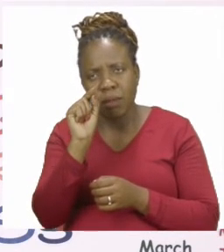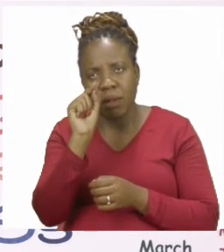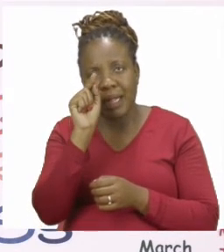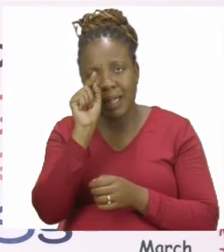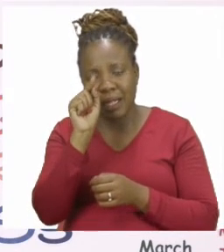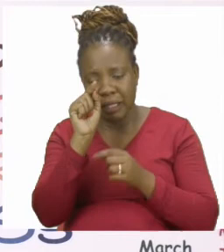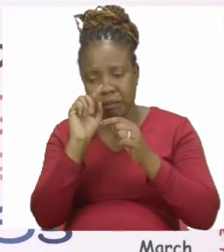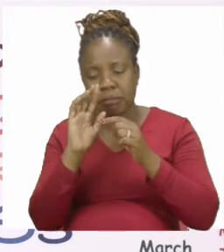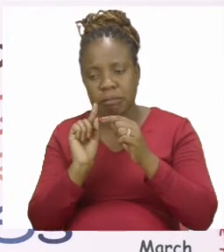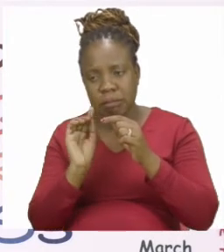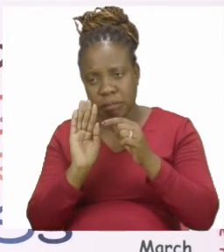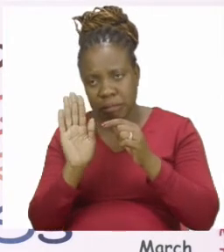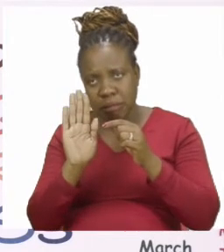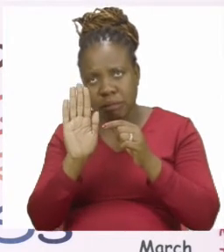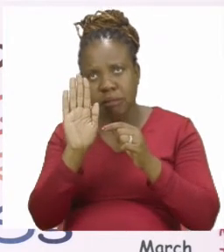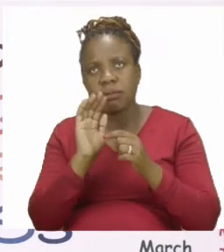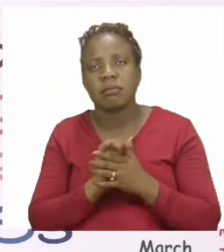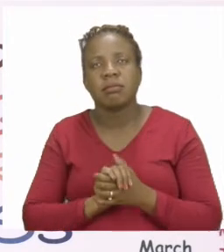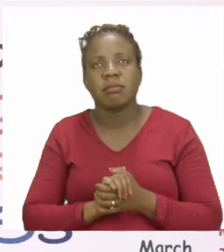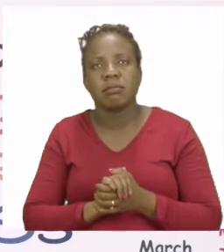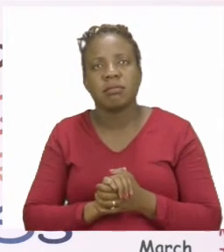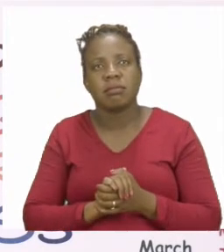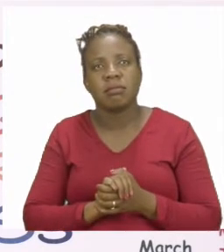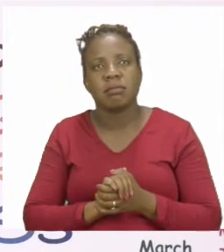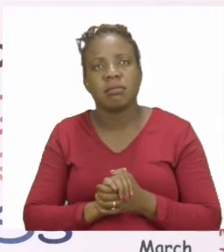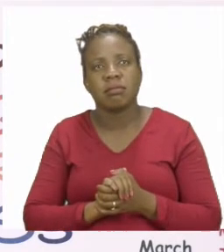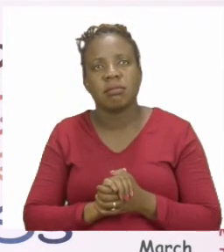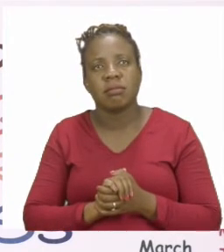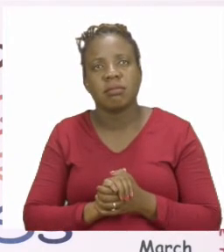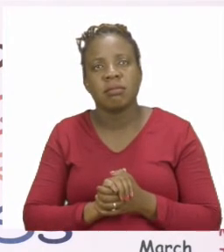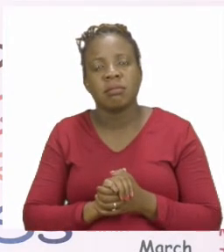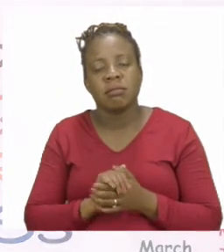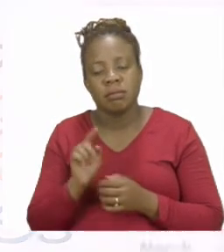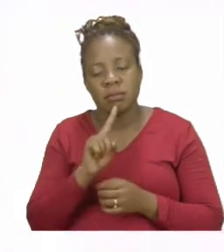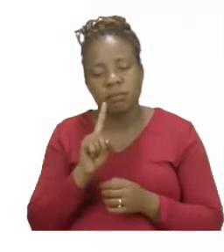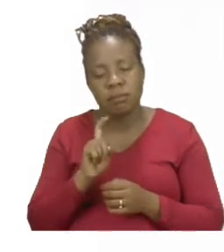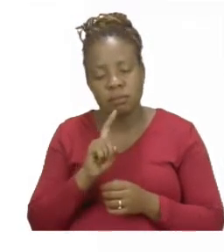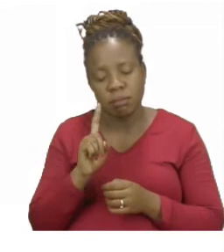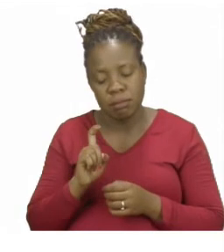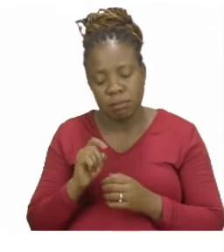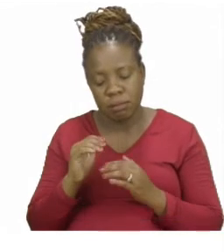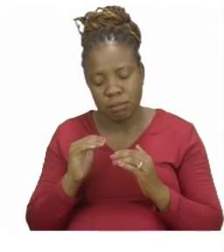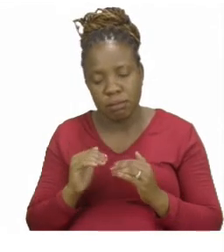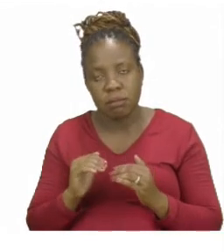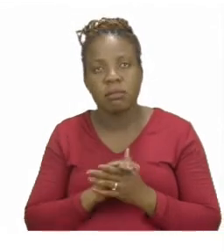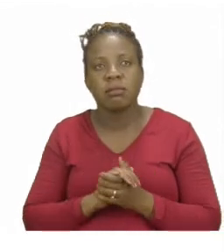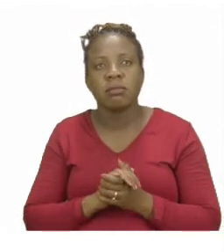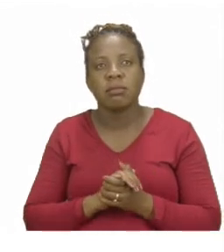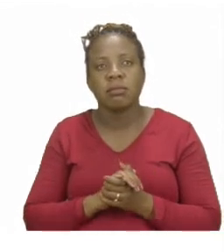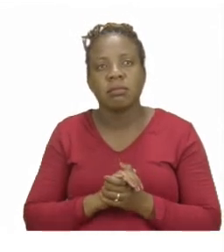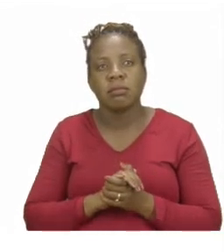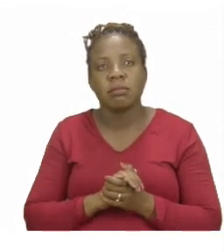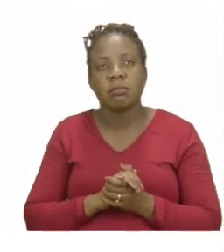in. Now, let's quickly look at the questions at the bottom. The first